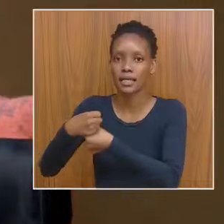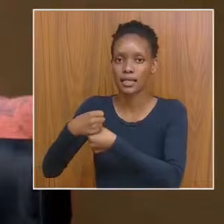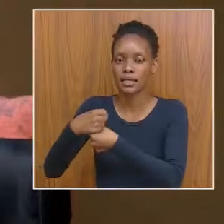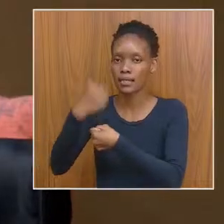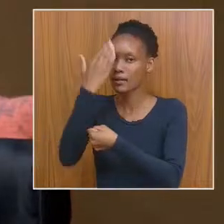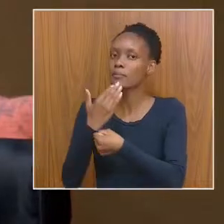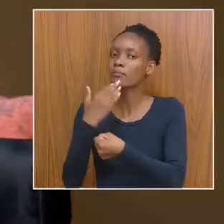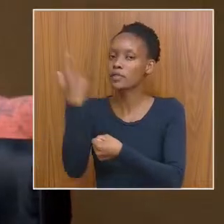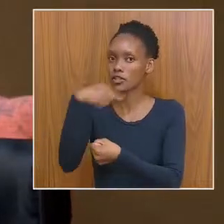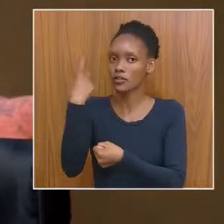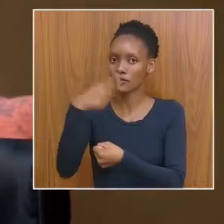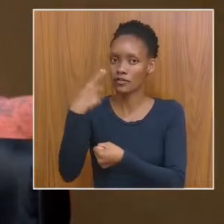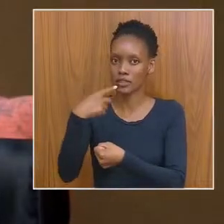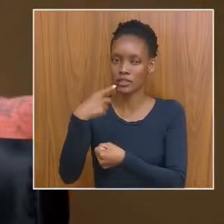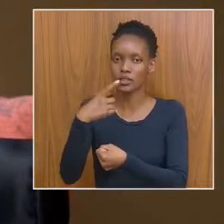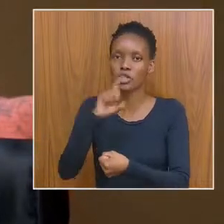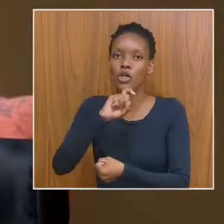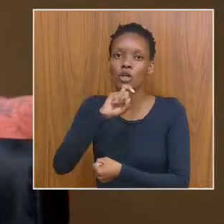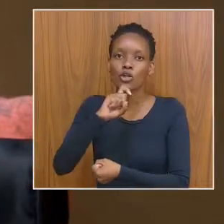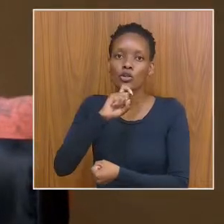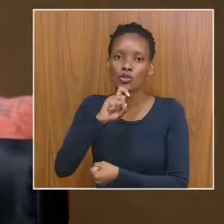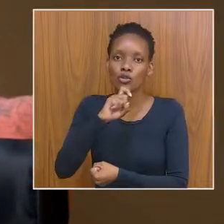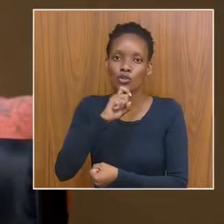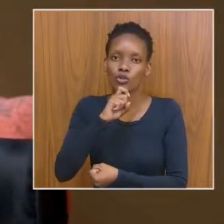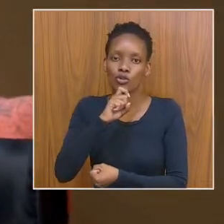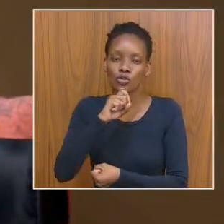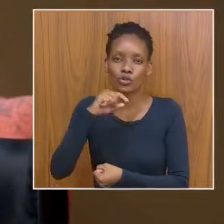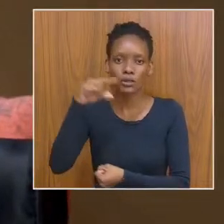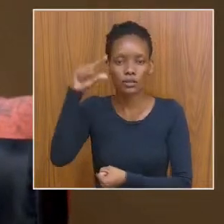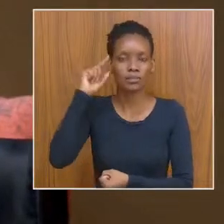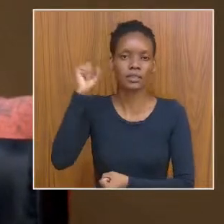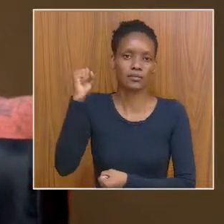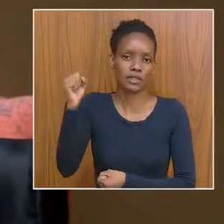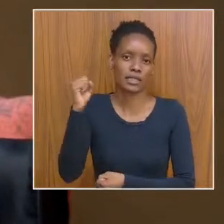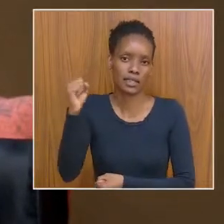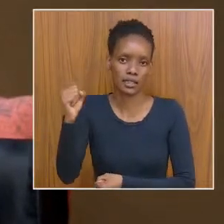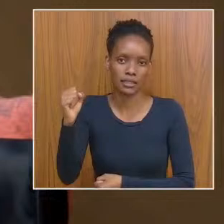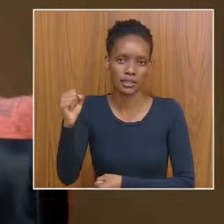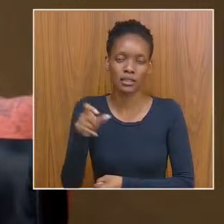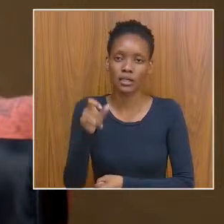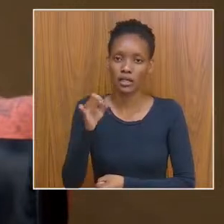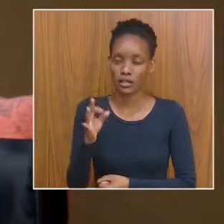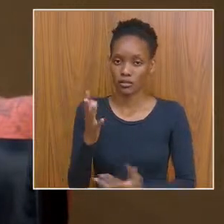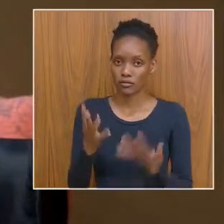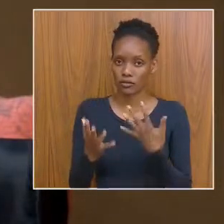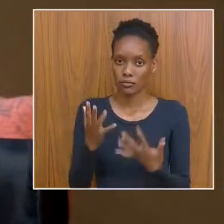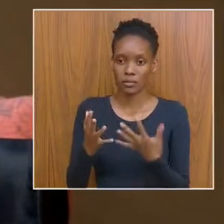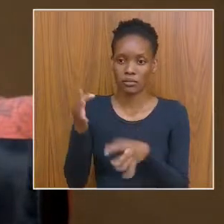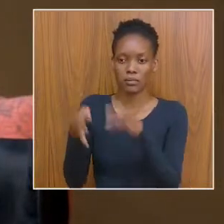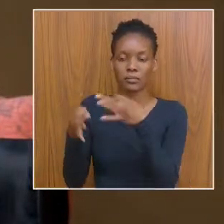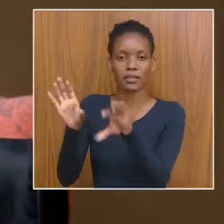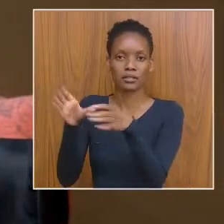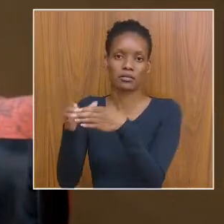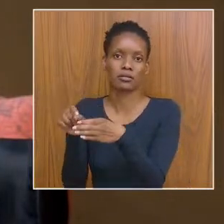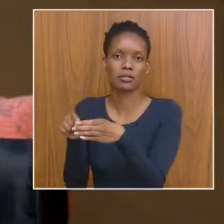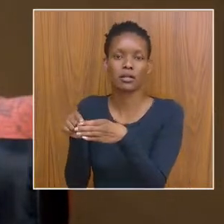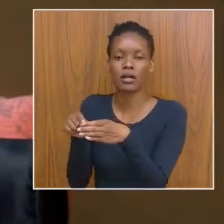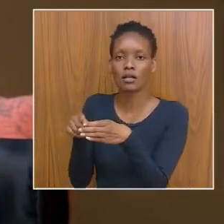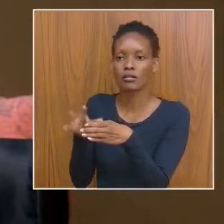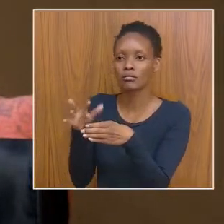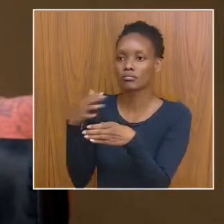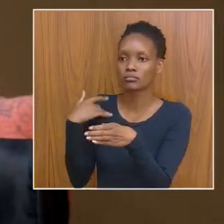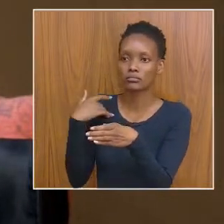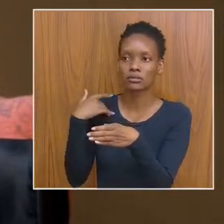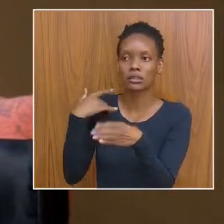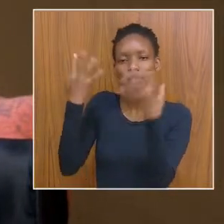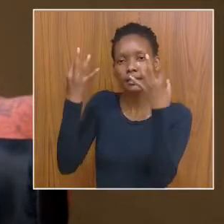the late Prince Buthelezi. What if that party decided that, well, we have a party leader, but we prefer to have